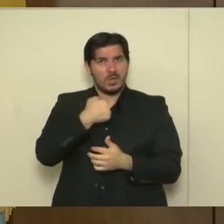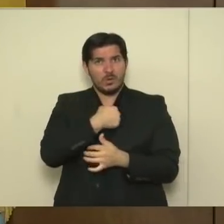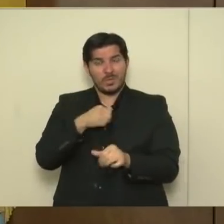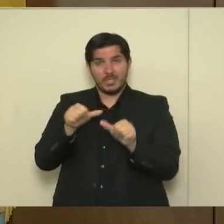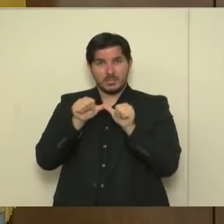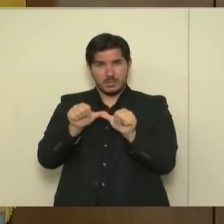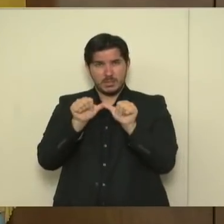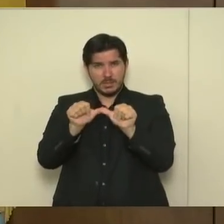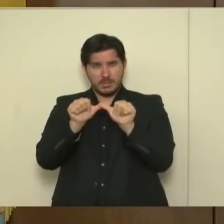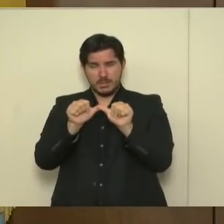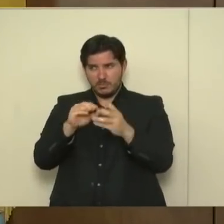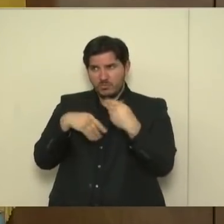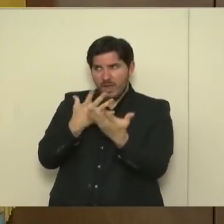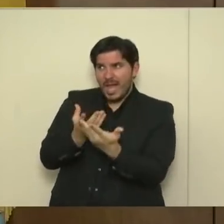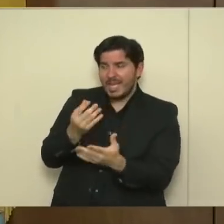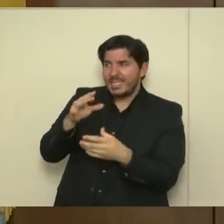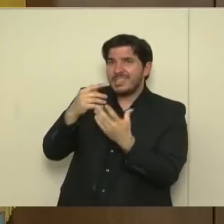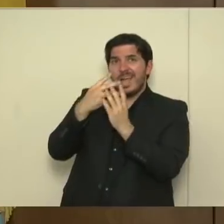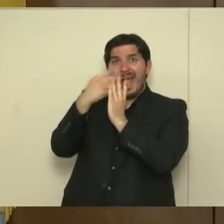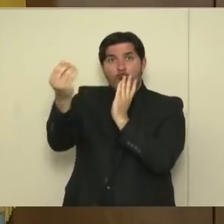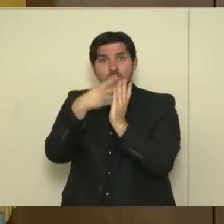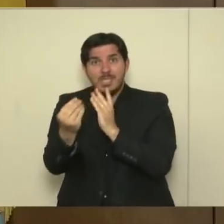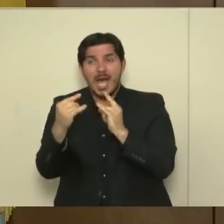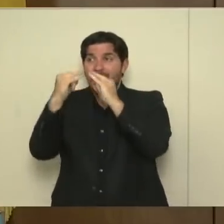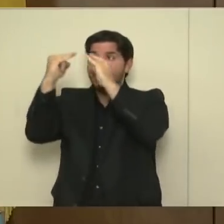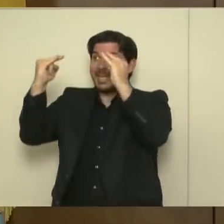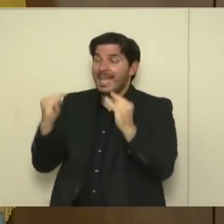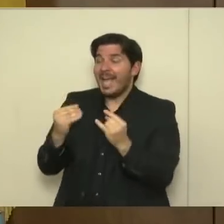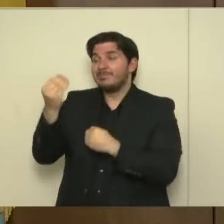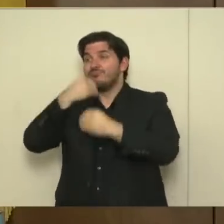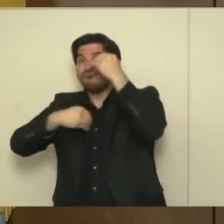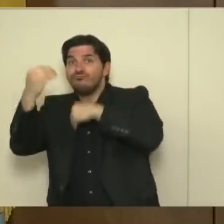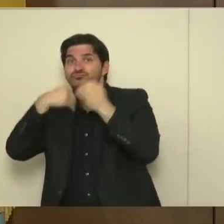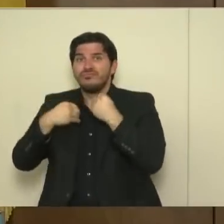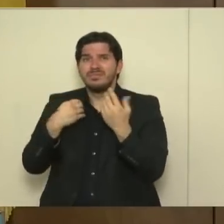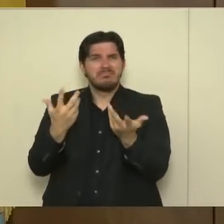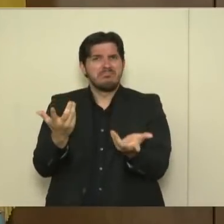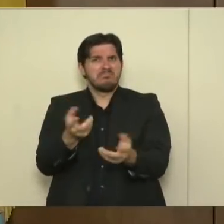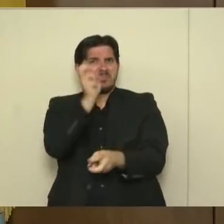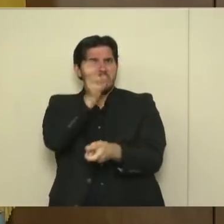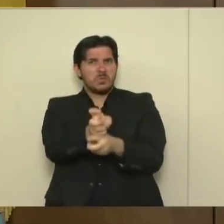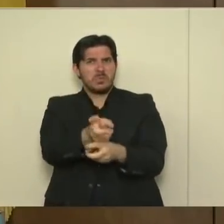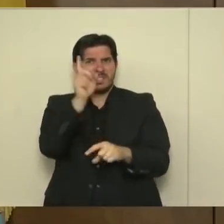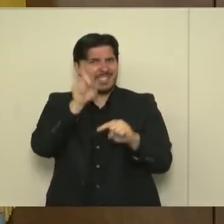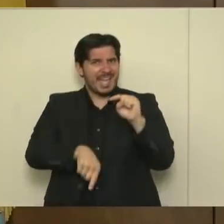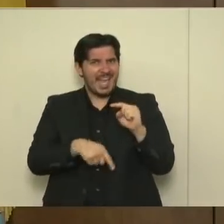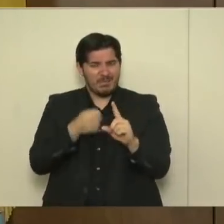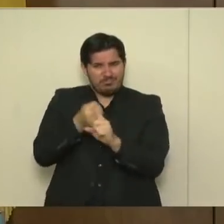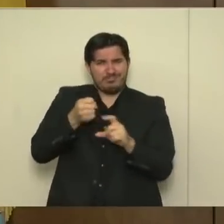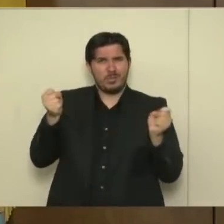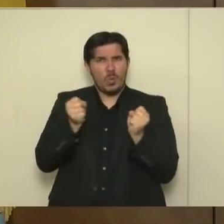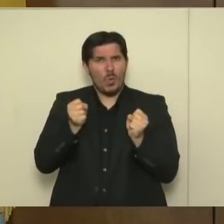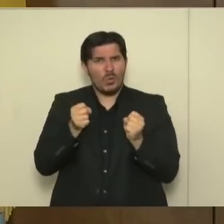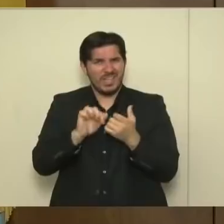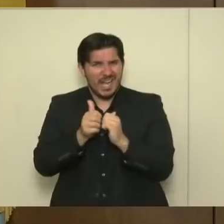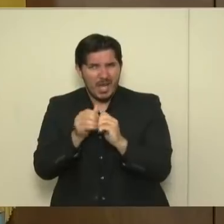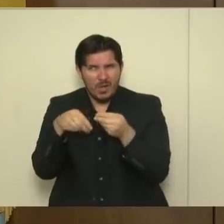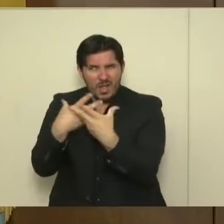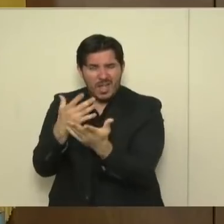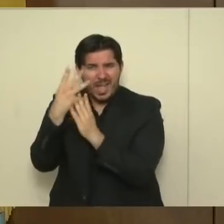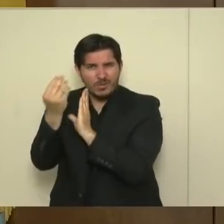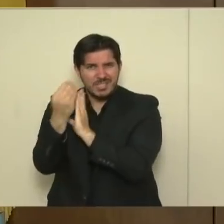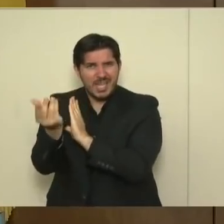provide dining and restaurant services outside. And hats off to every local community who figured out ways